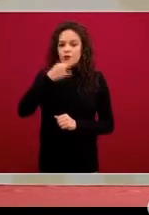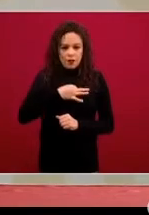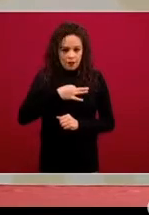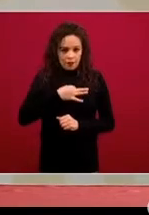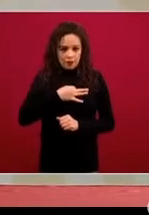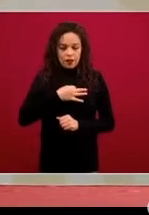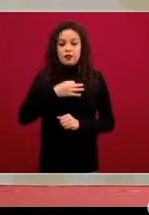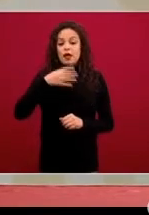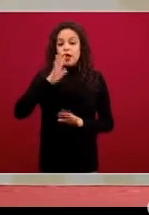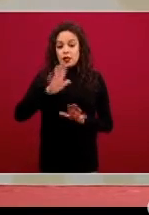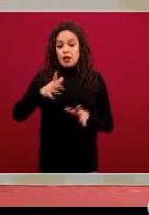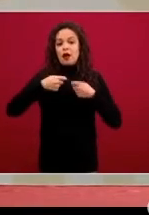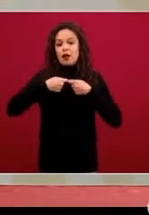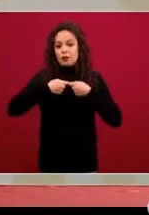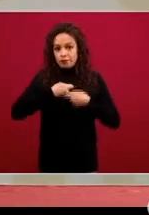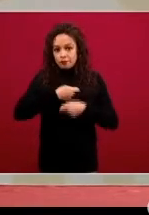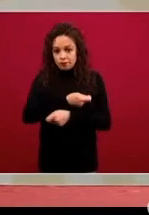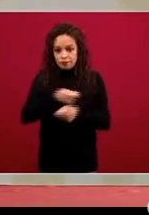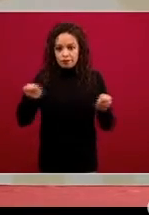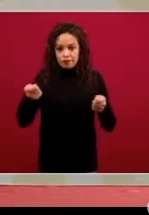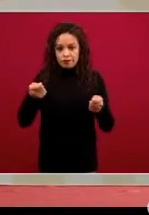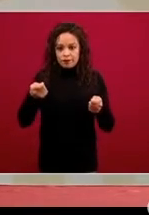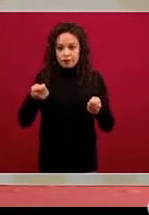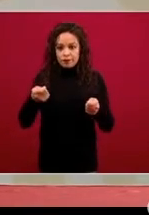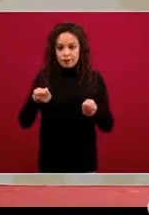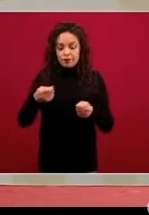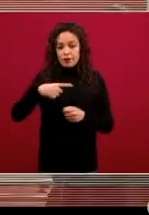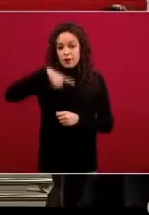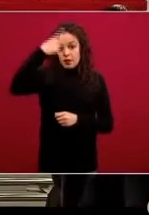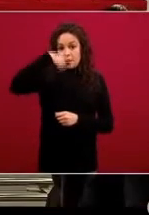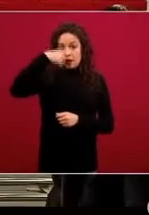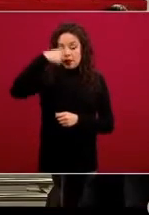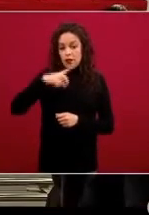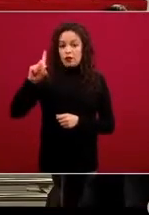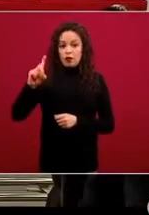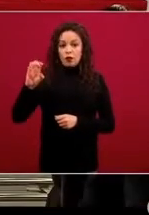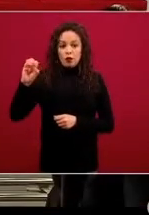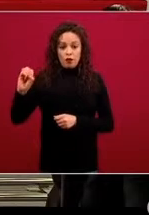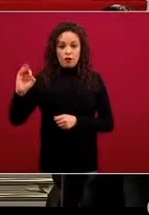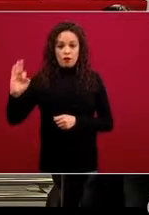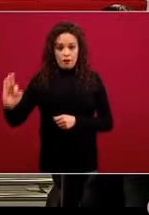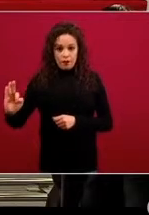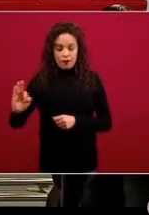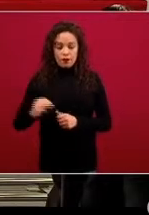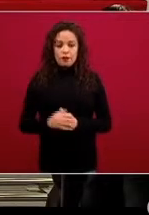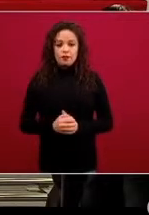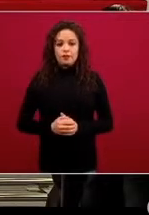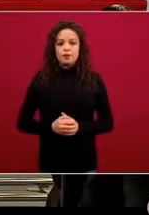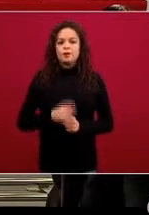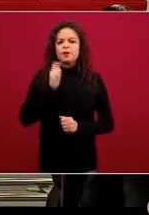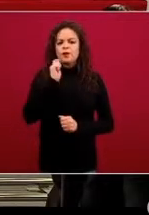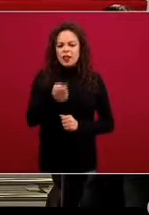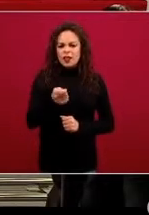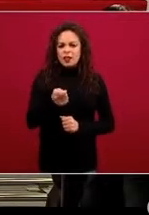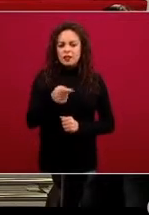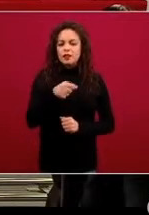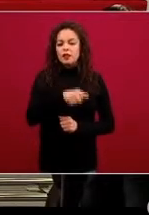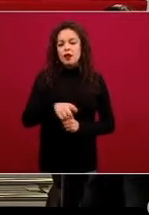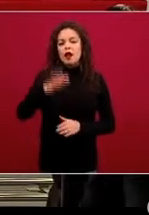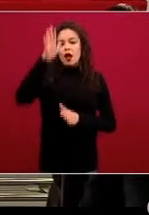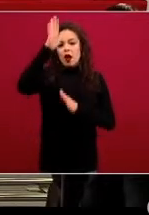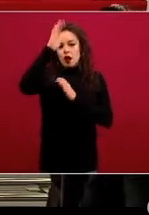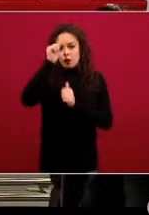of the Federal Gazette of the Federation, the official Gazette of the Federation. Dr.